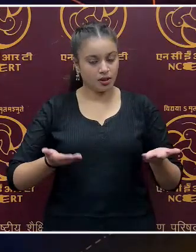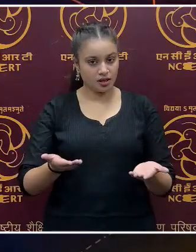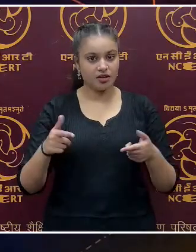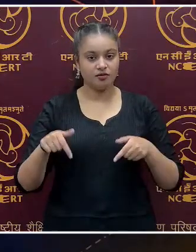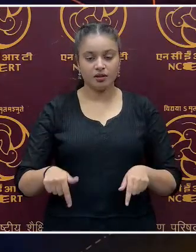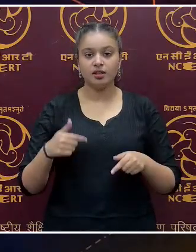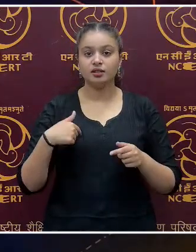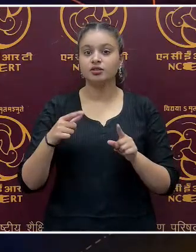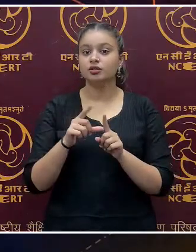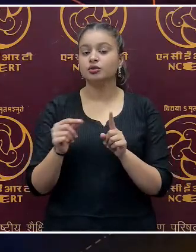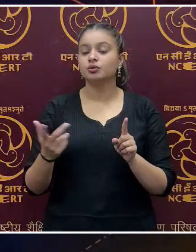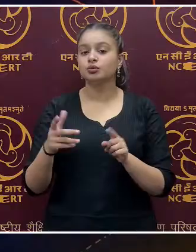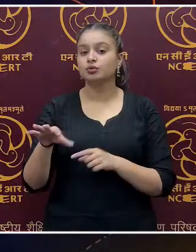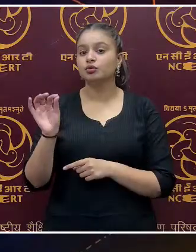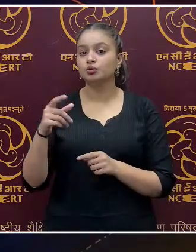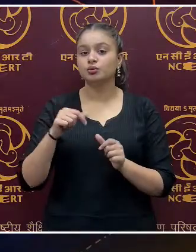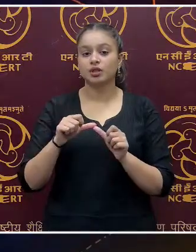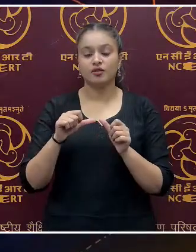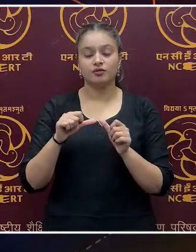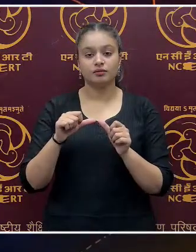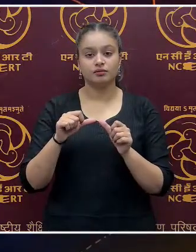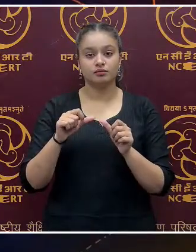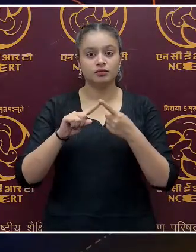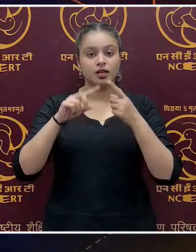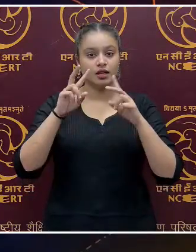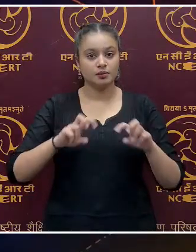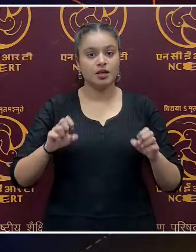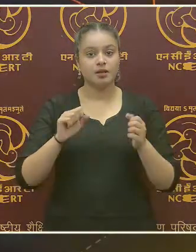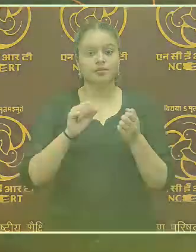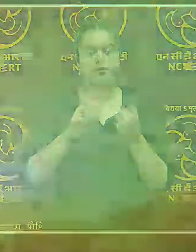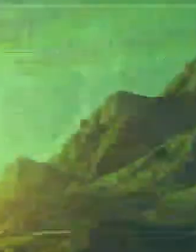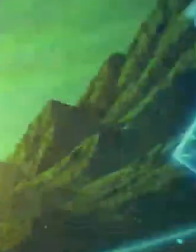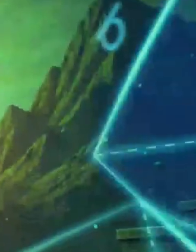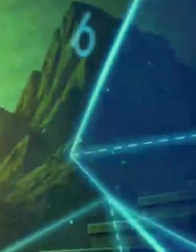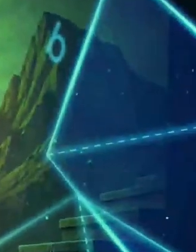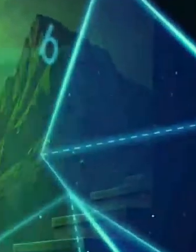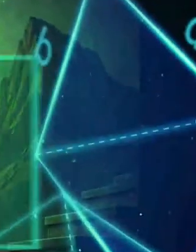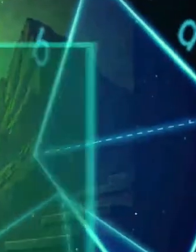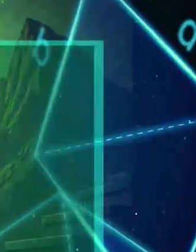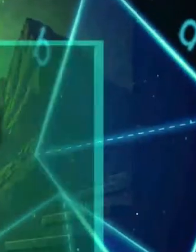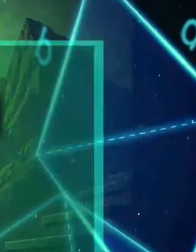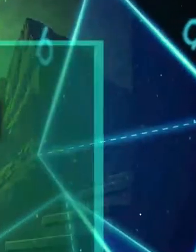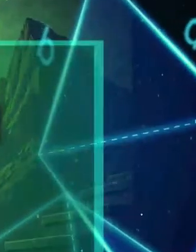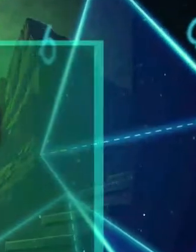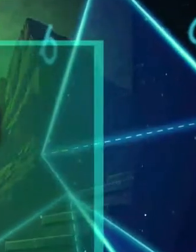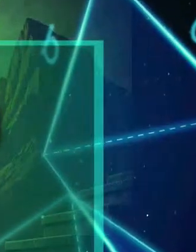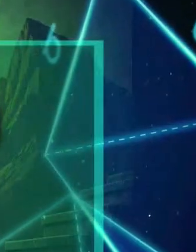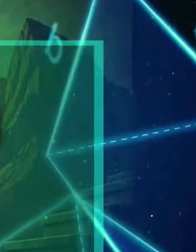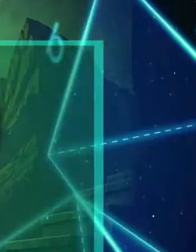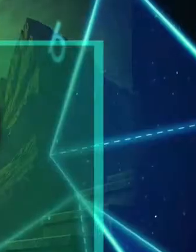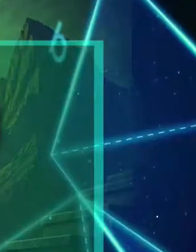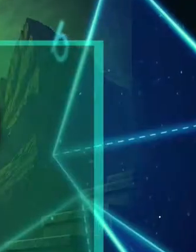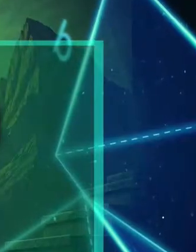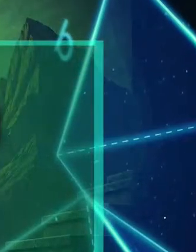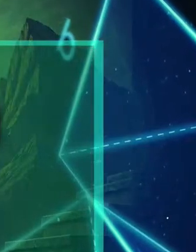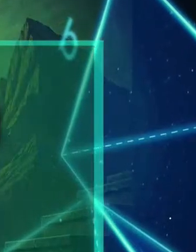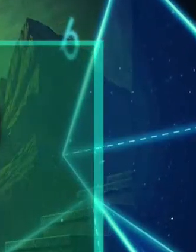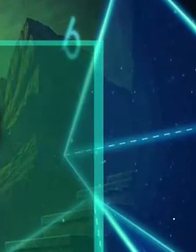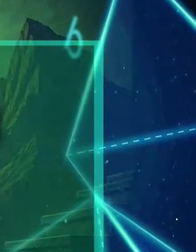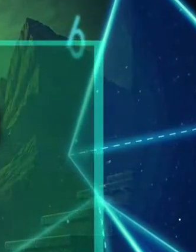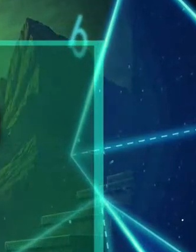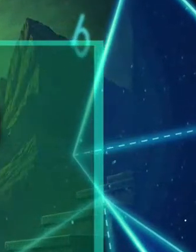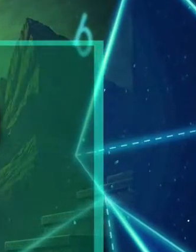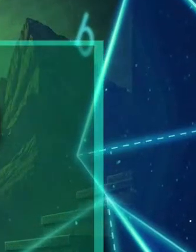Today we are going to take up a simulation of maths, and this is for all the students studying in grade 6.